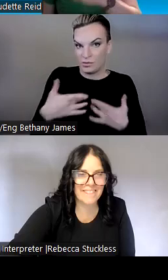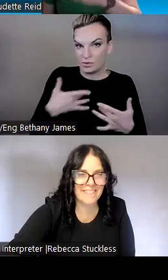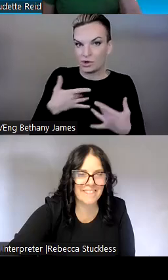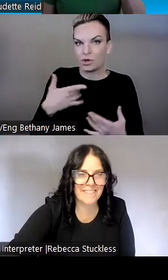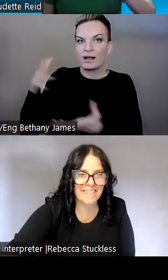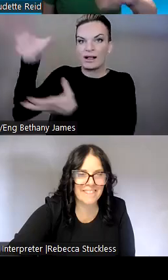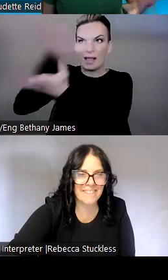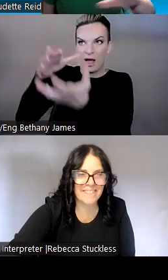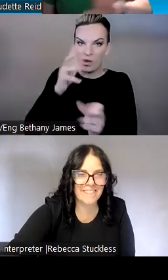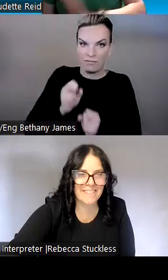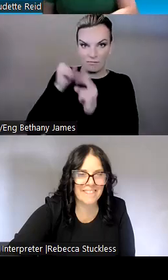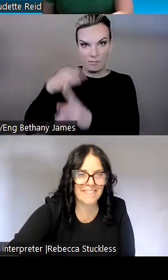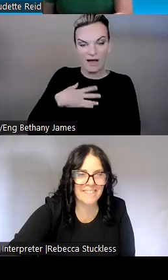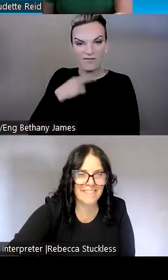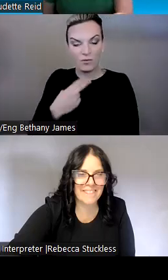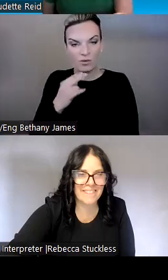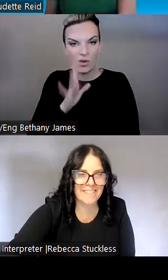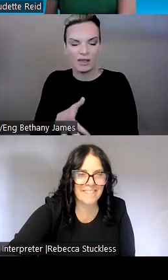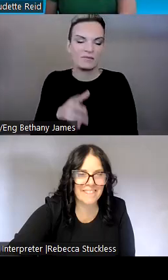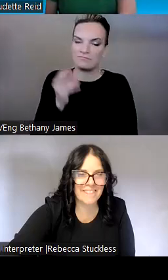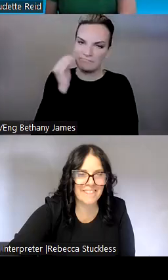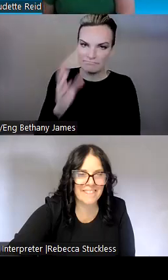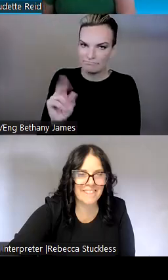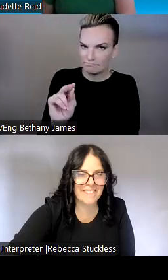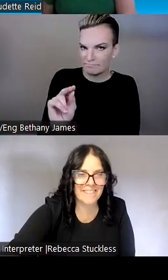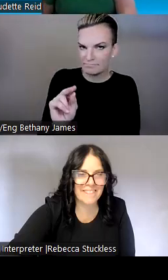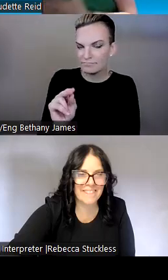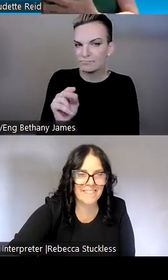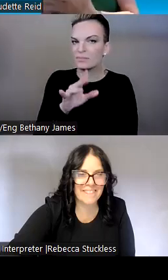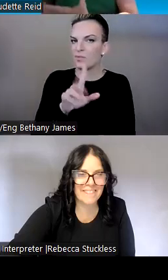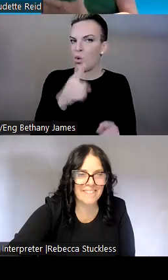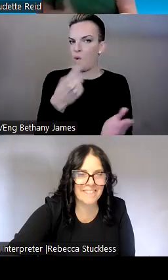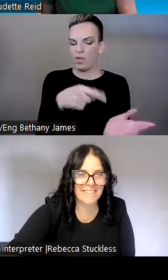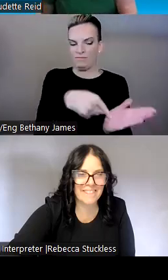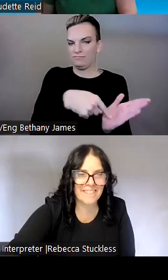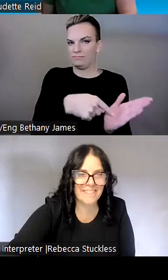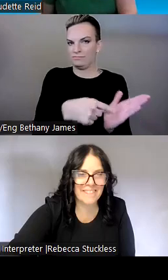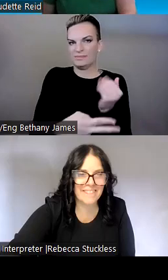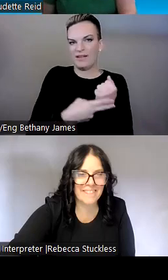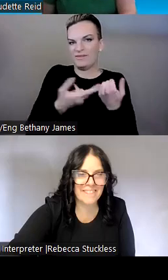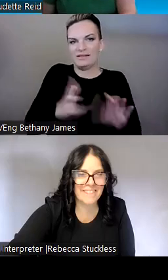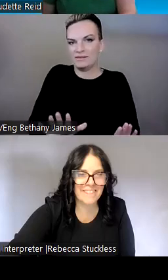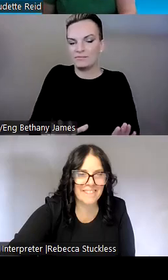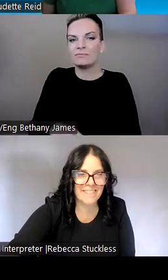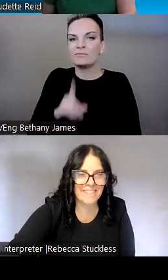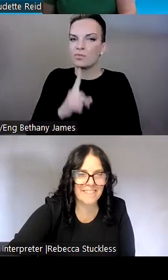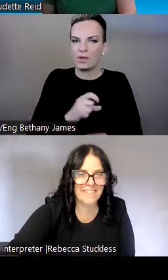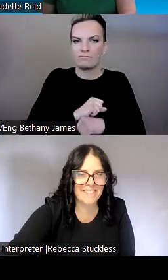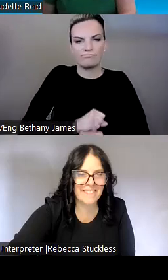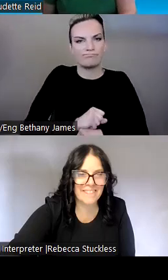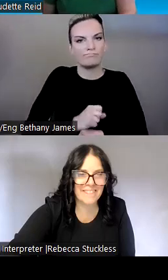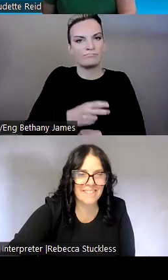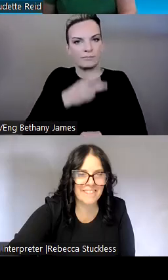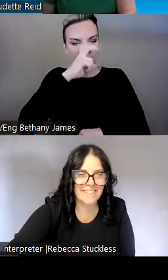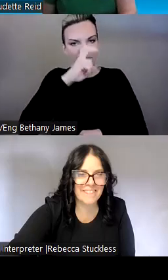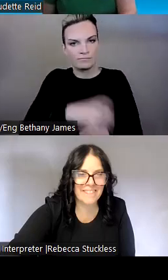and using it to make you say things that you wouldn't normally say. So it's very well protected in that way.